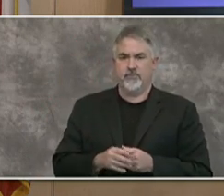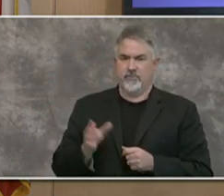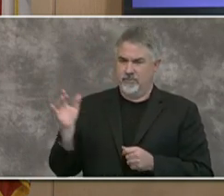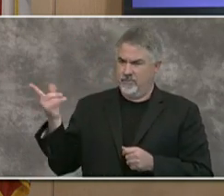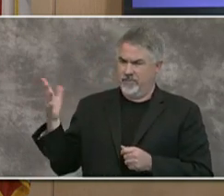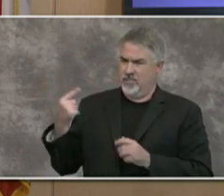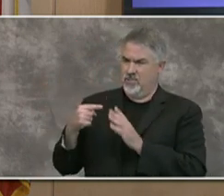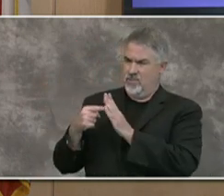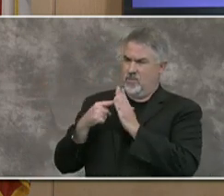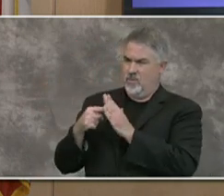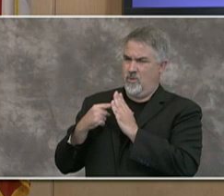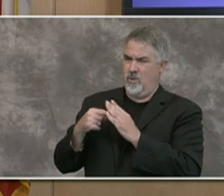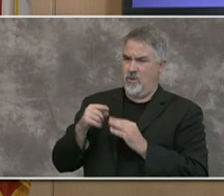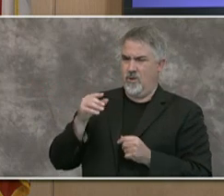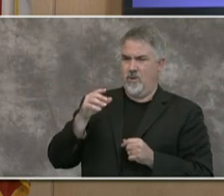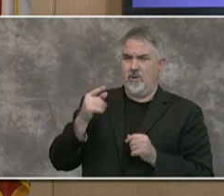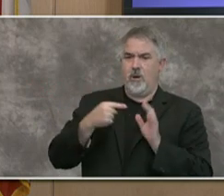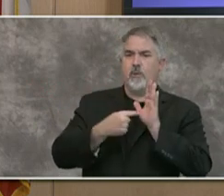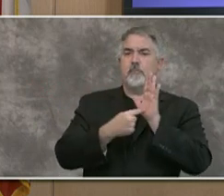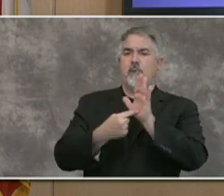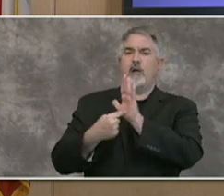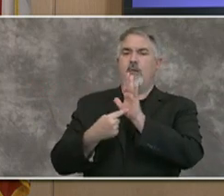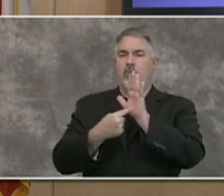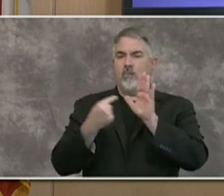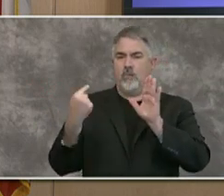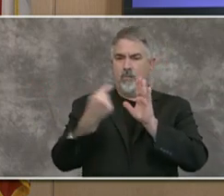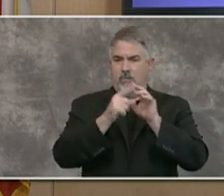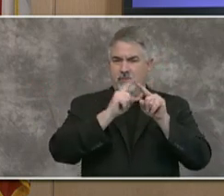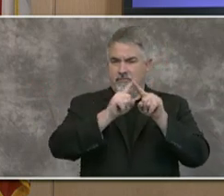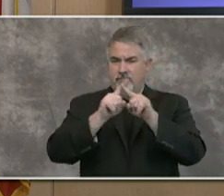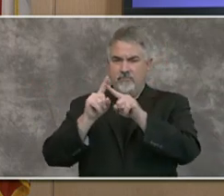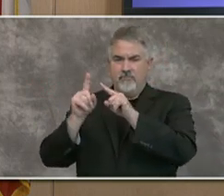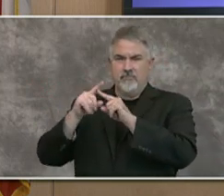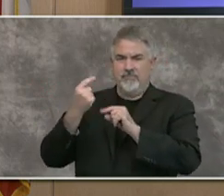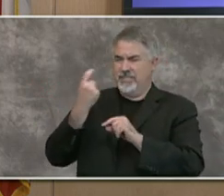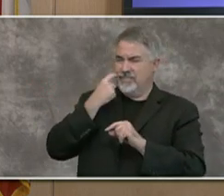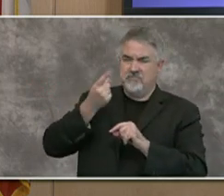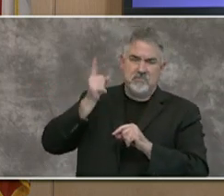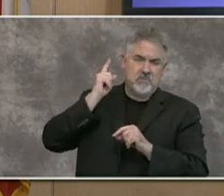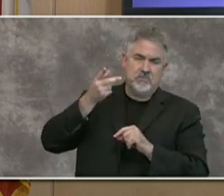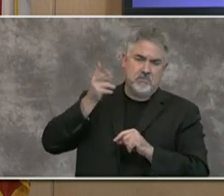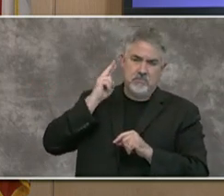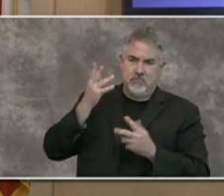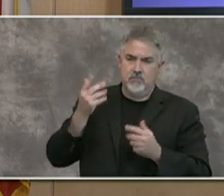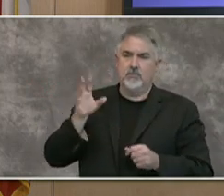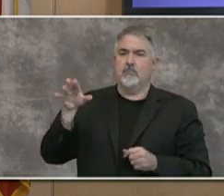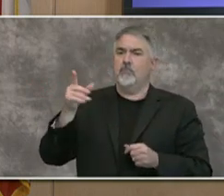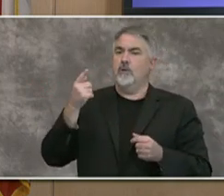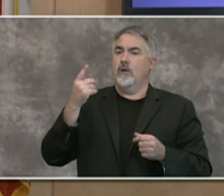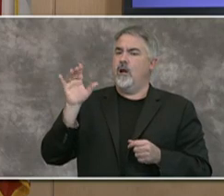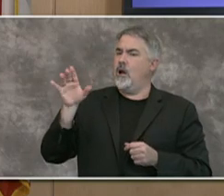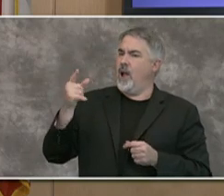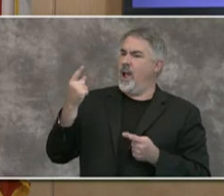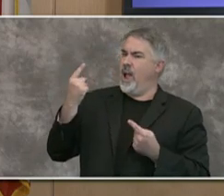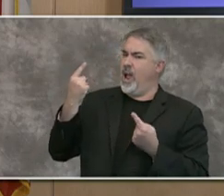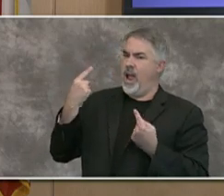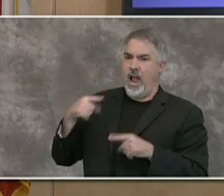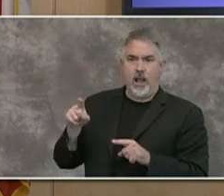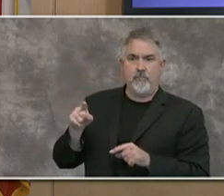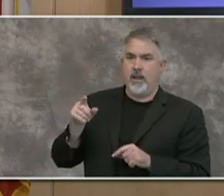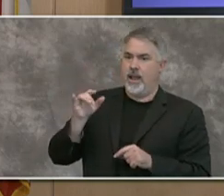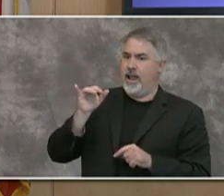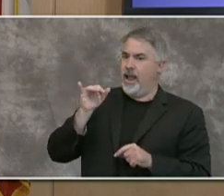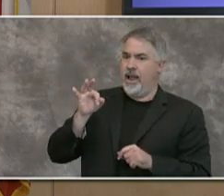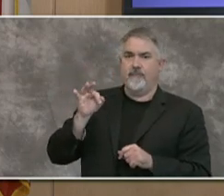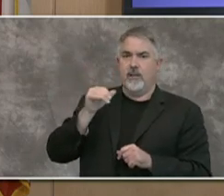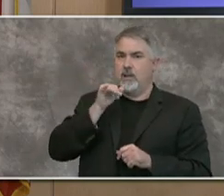modeling a week and a half ago or so that showed what would happen with no social distancing measures and